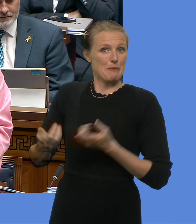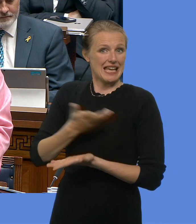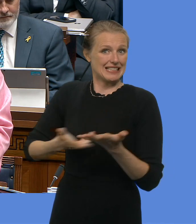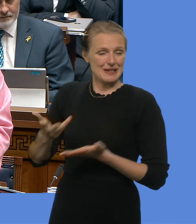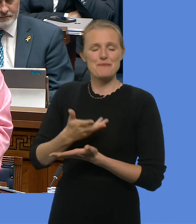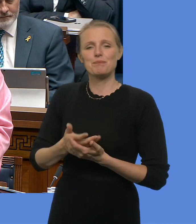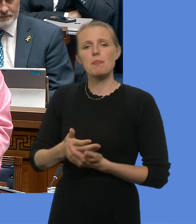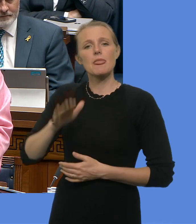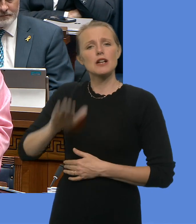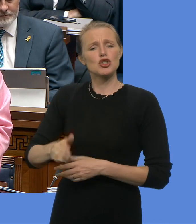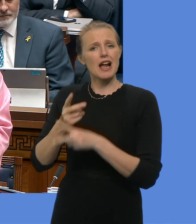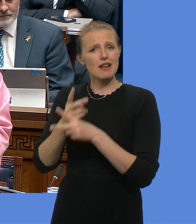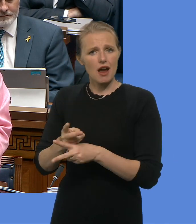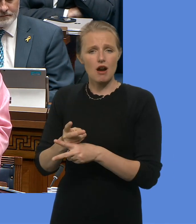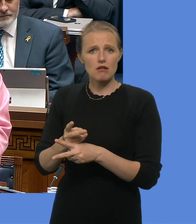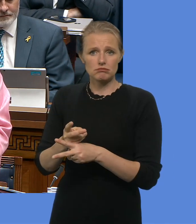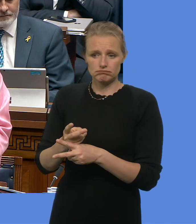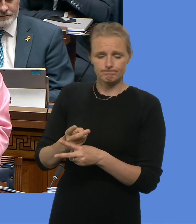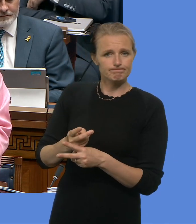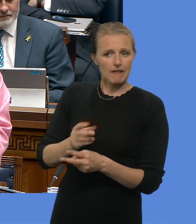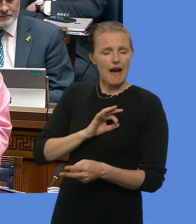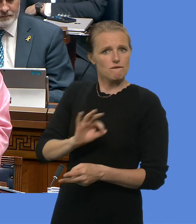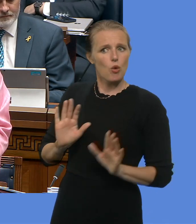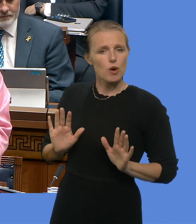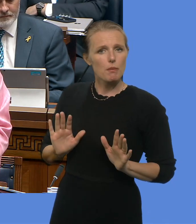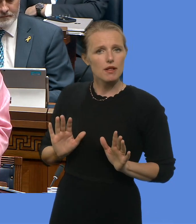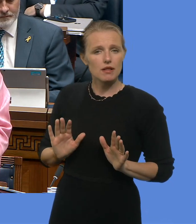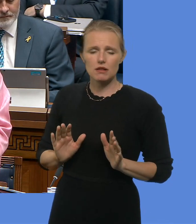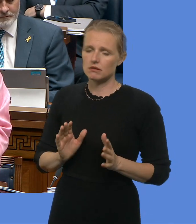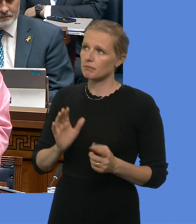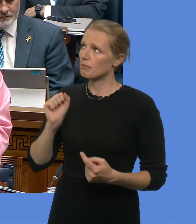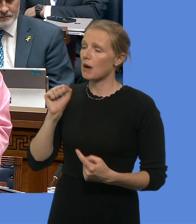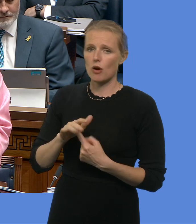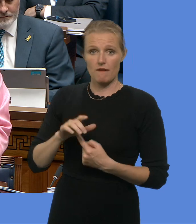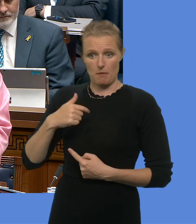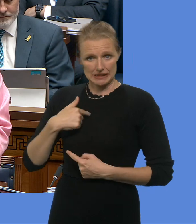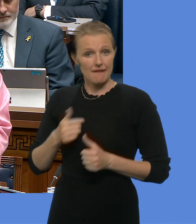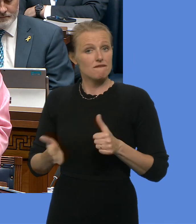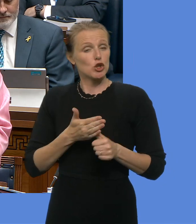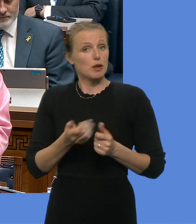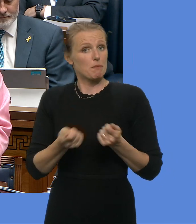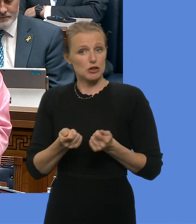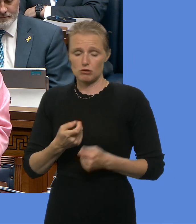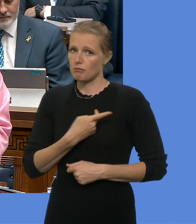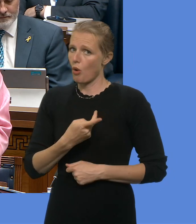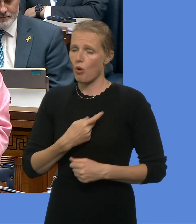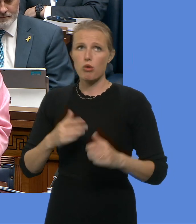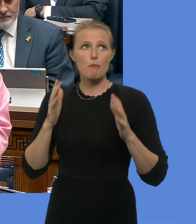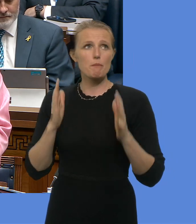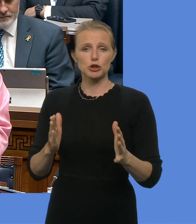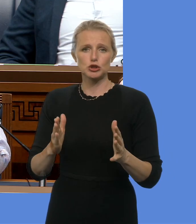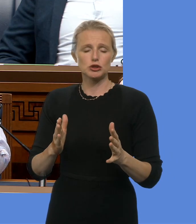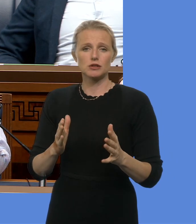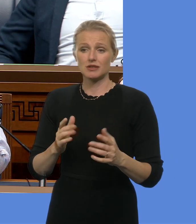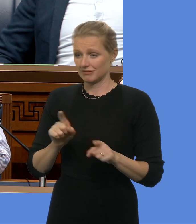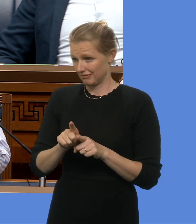childcare, undoubtedly affordable childcare, is a priority not just for the First Minister and myself, and we've said that many times, but I believe indeed for the entire